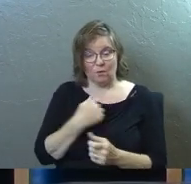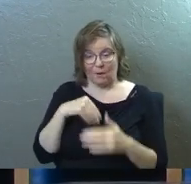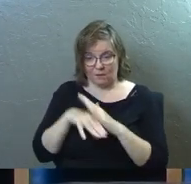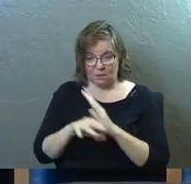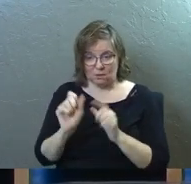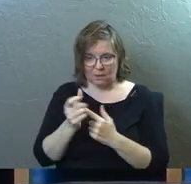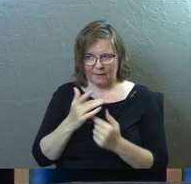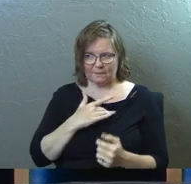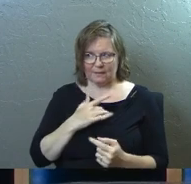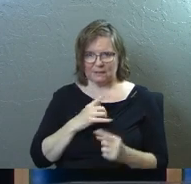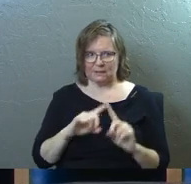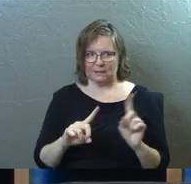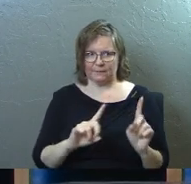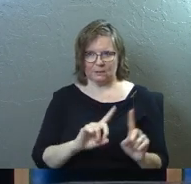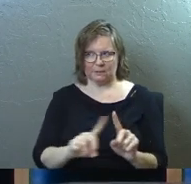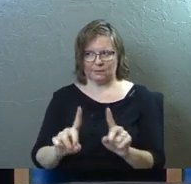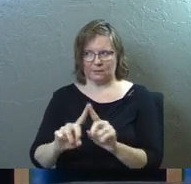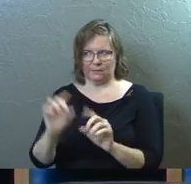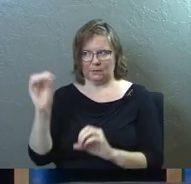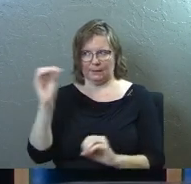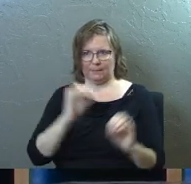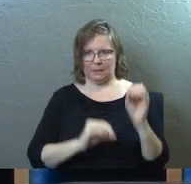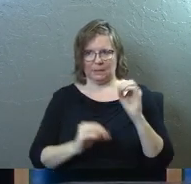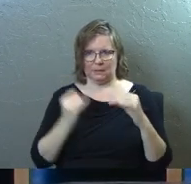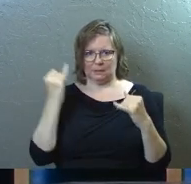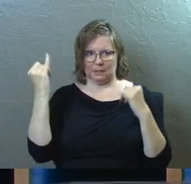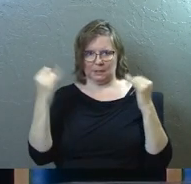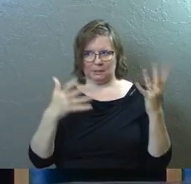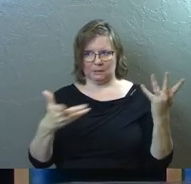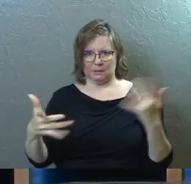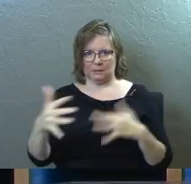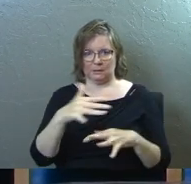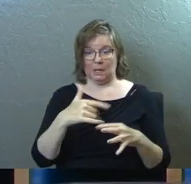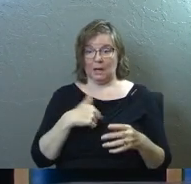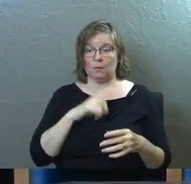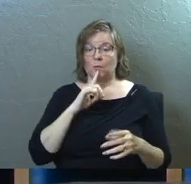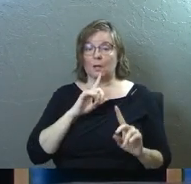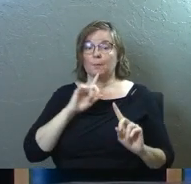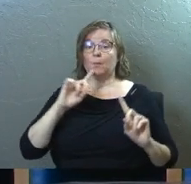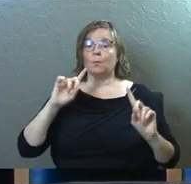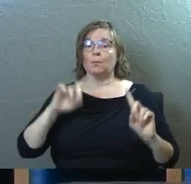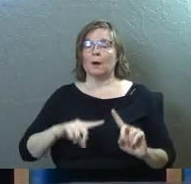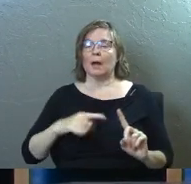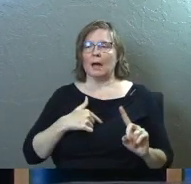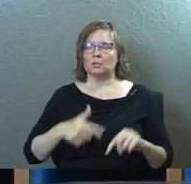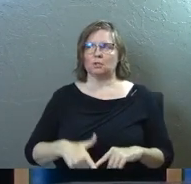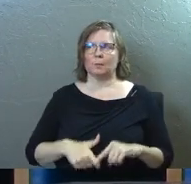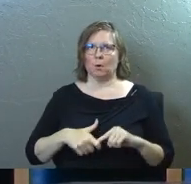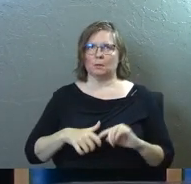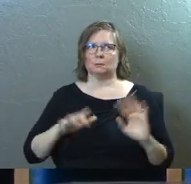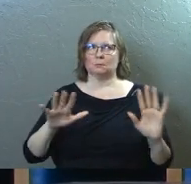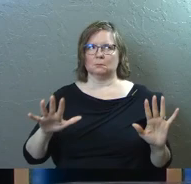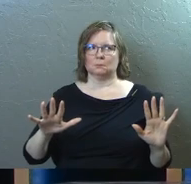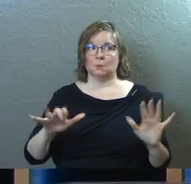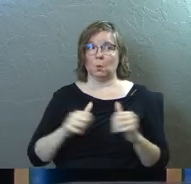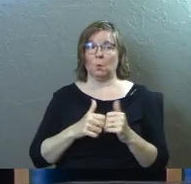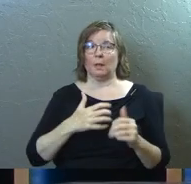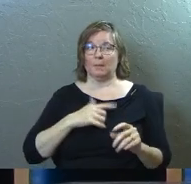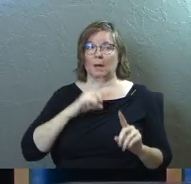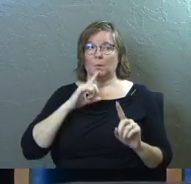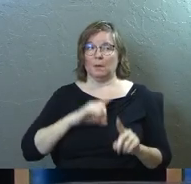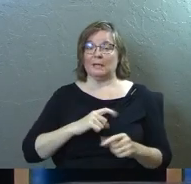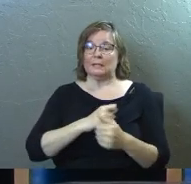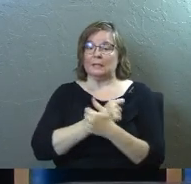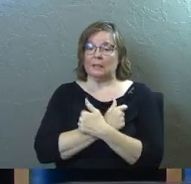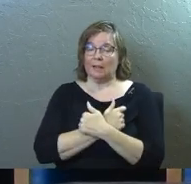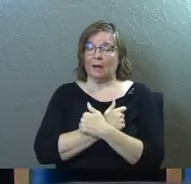and it feels like there's some differing opinions and ideas going on there, and I'm getting ready to respond, I should pause and go, all right, with my response,